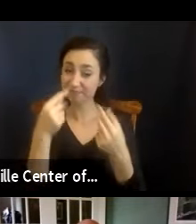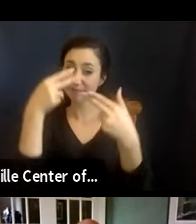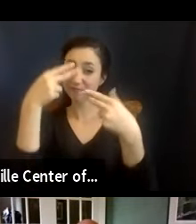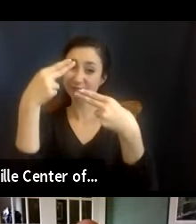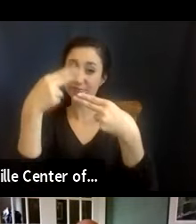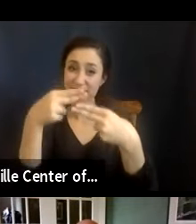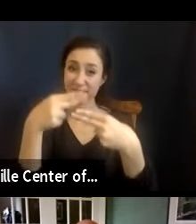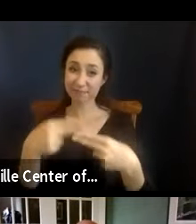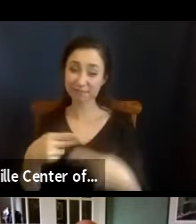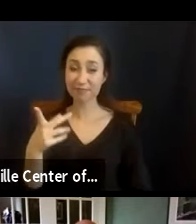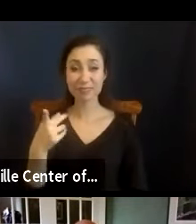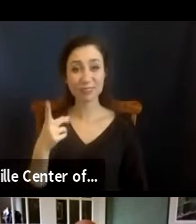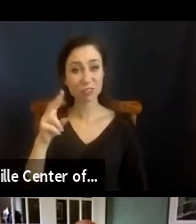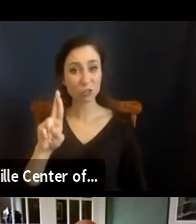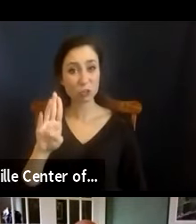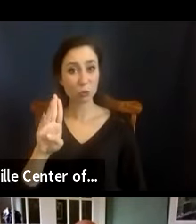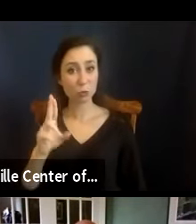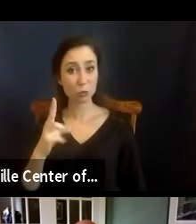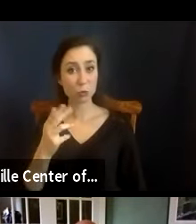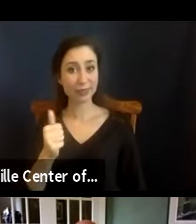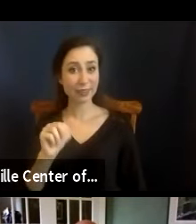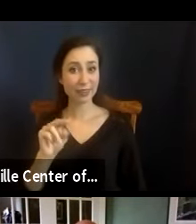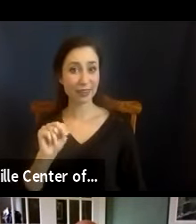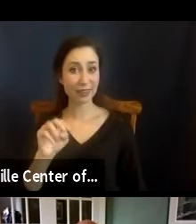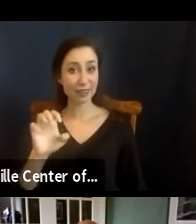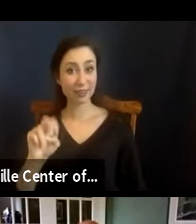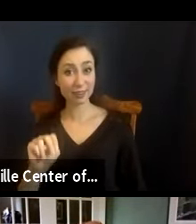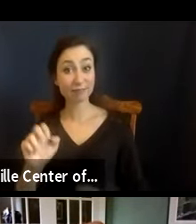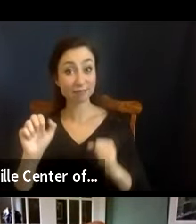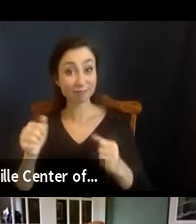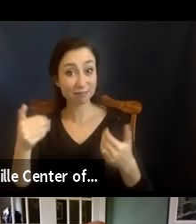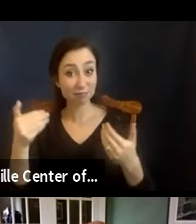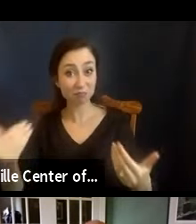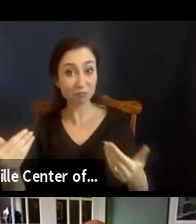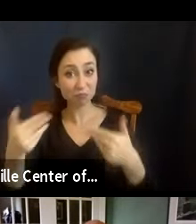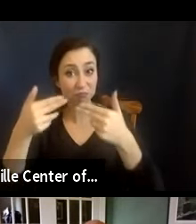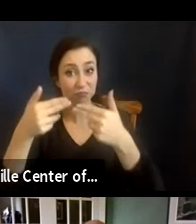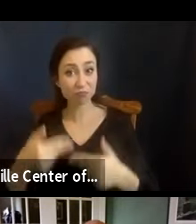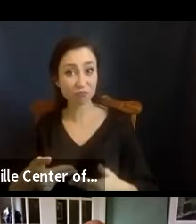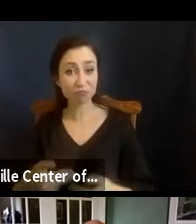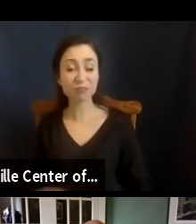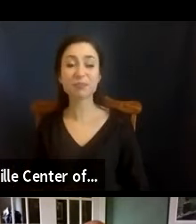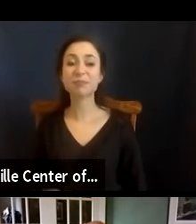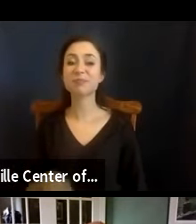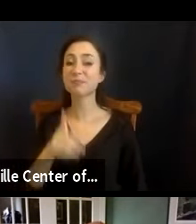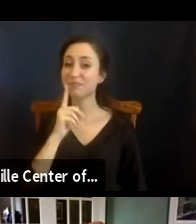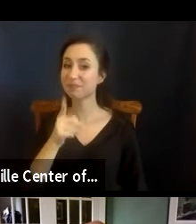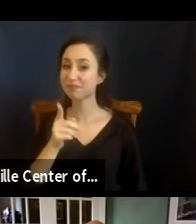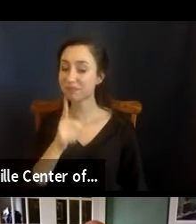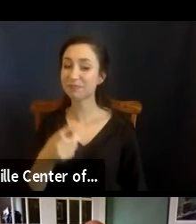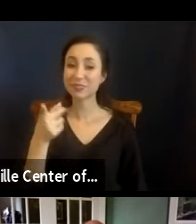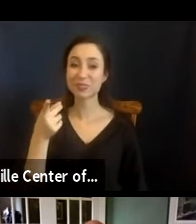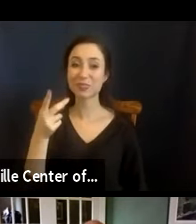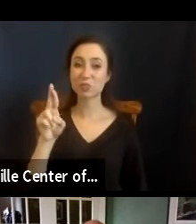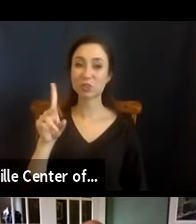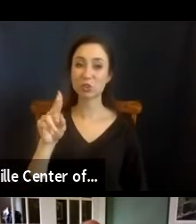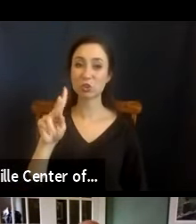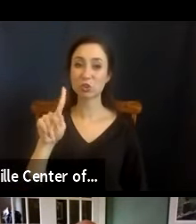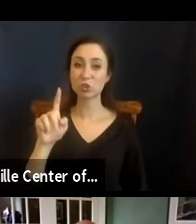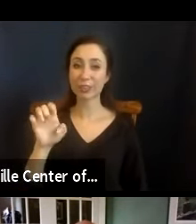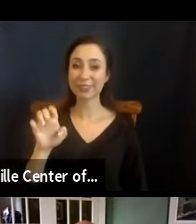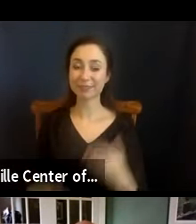So Dr. Buchanan, if you will help us with that. I will. Dr. Drake.